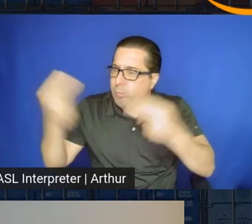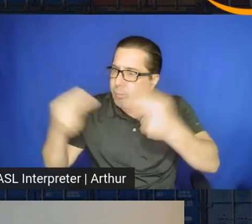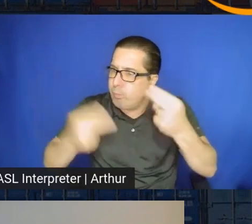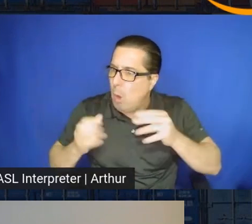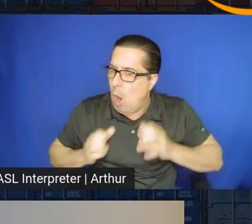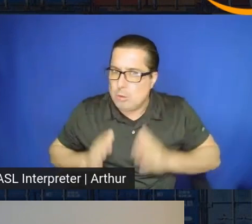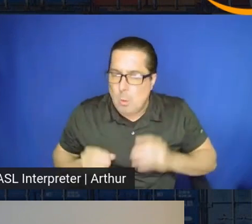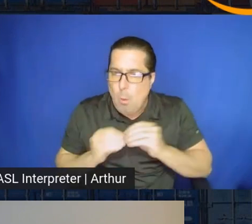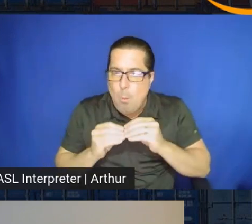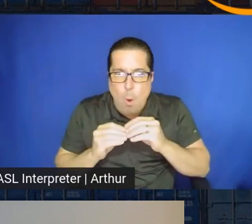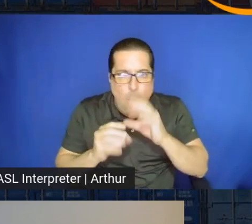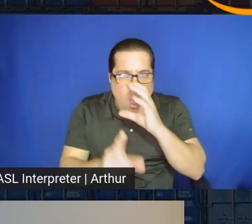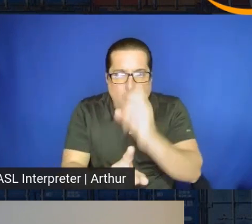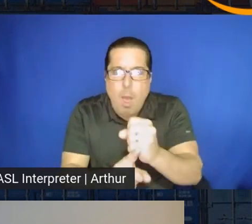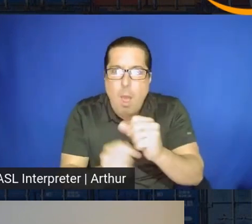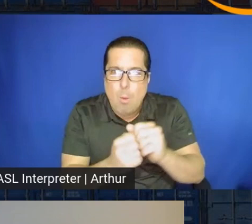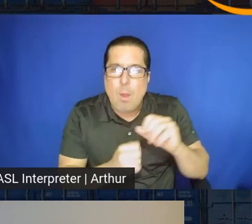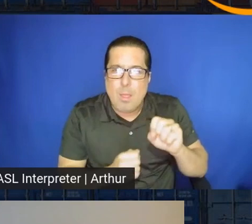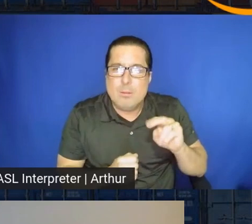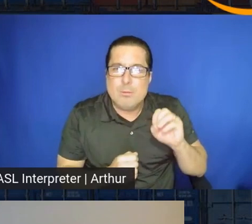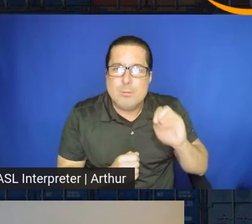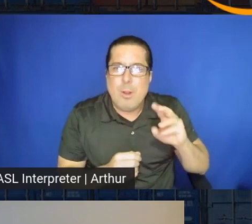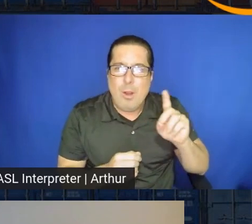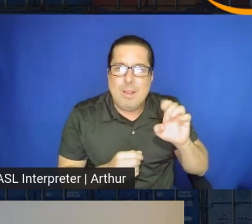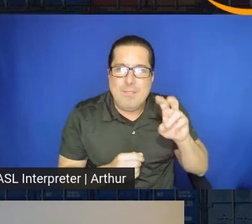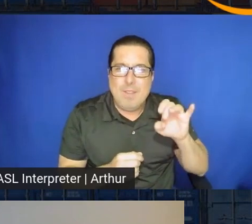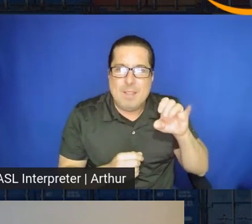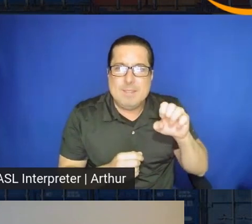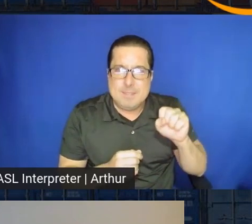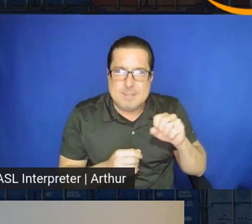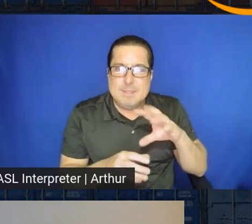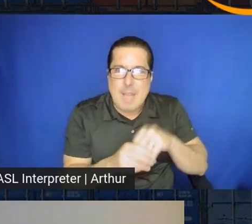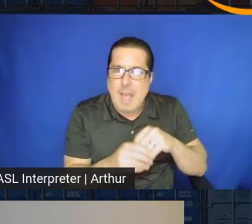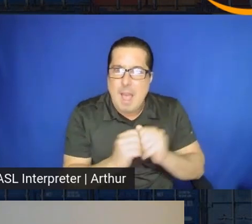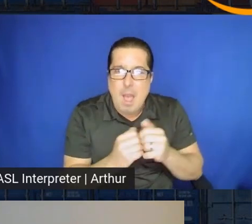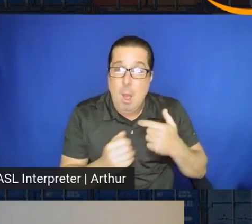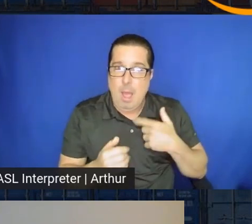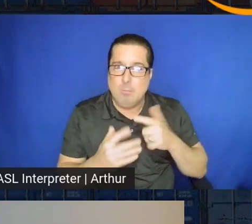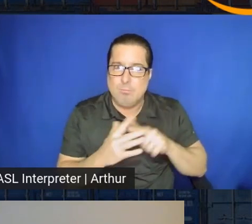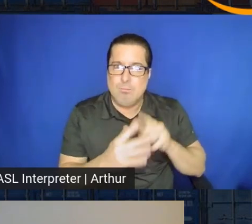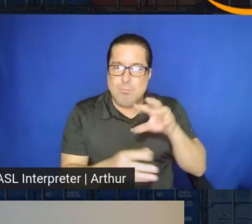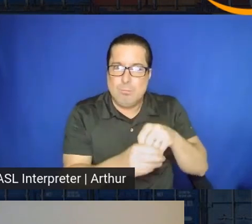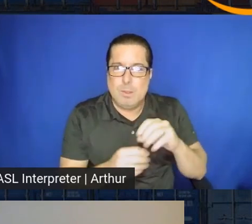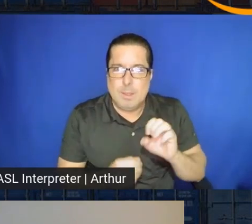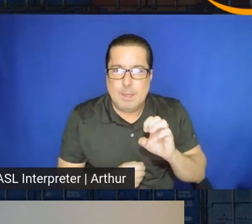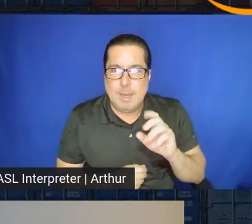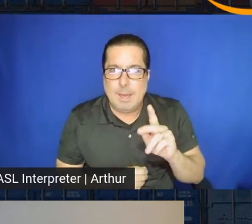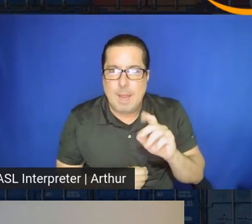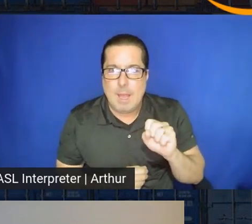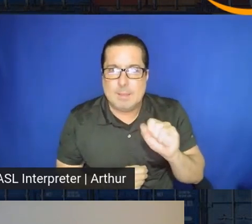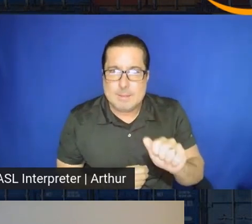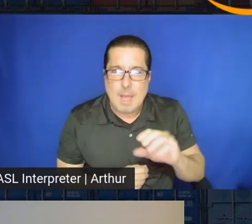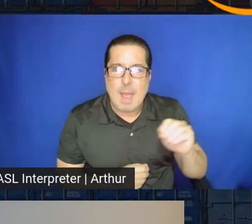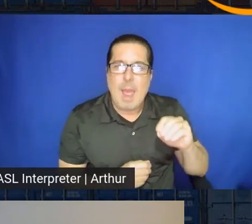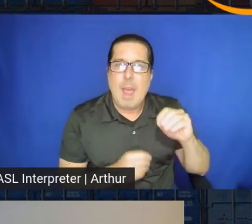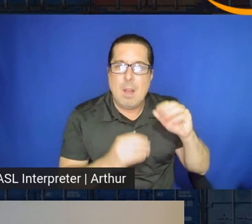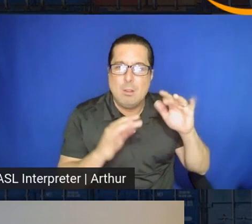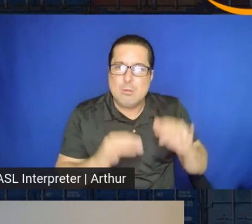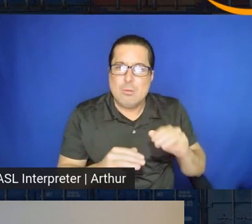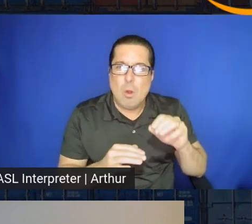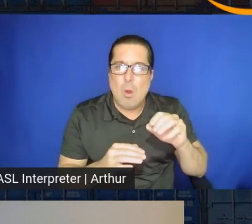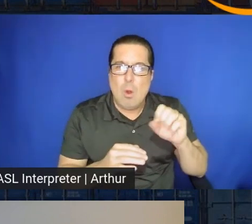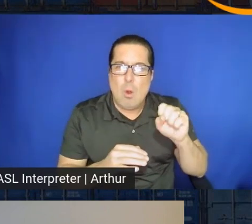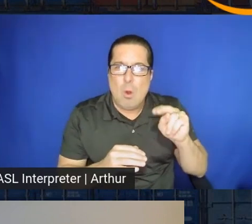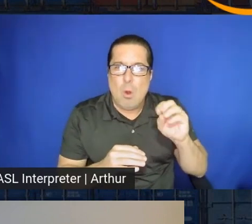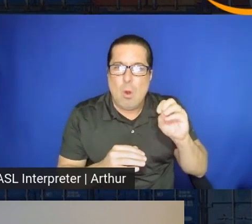devices. And that's how I kind of got started on this EKSA and Snow support in general. And thank you for